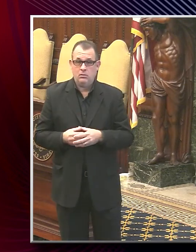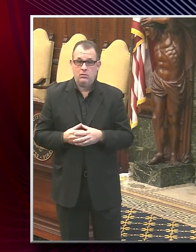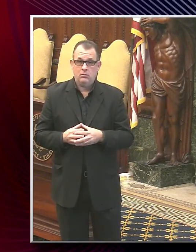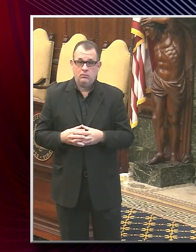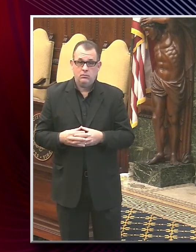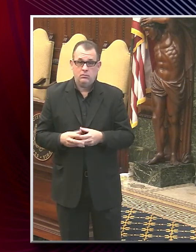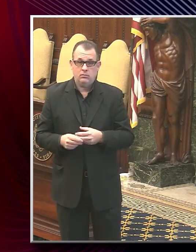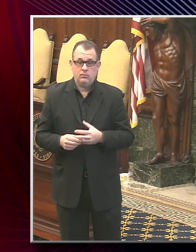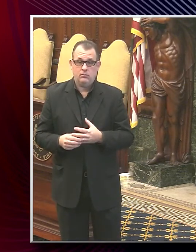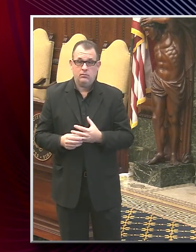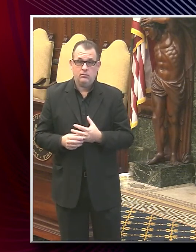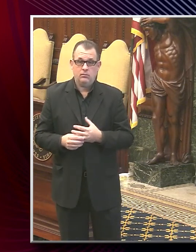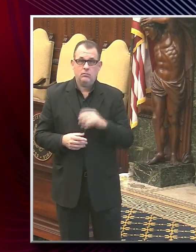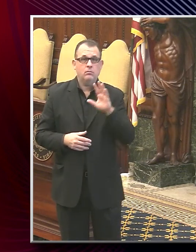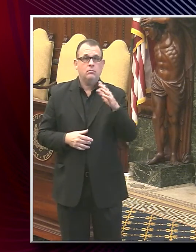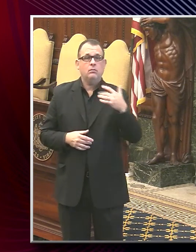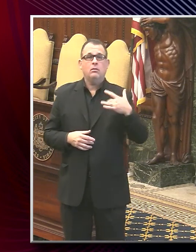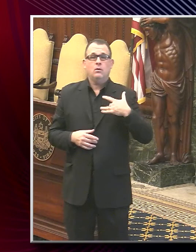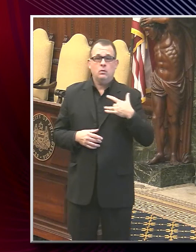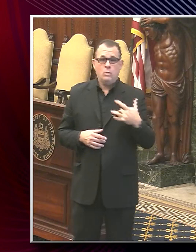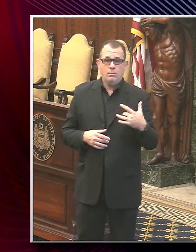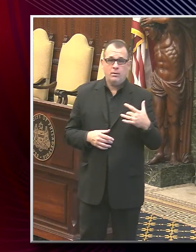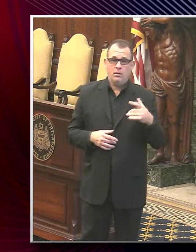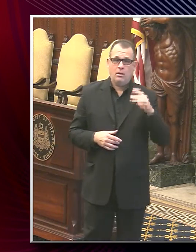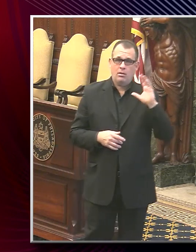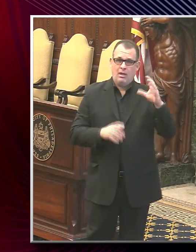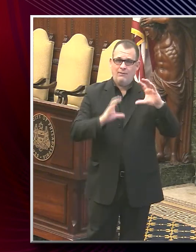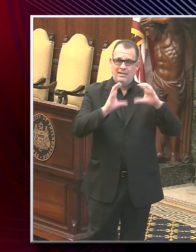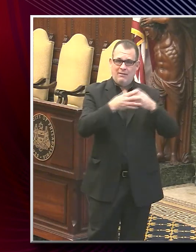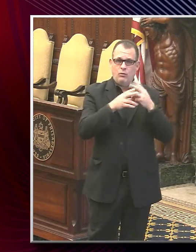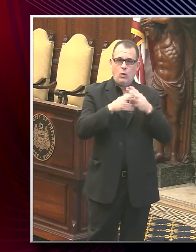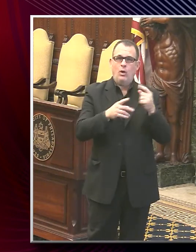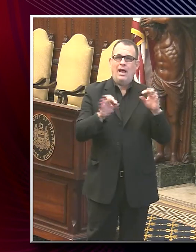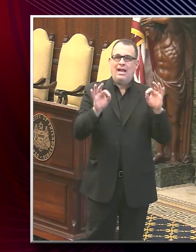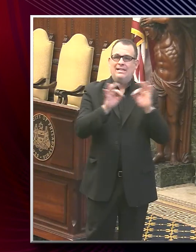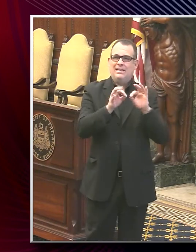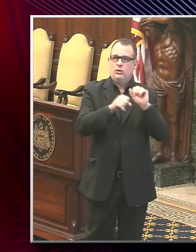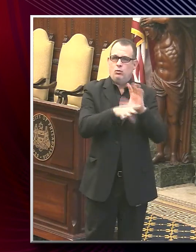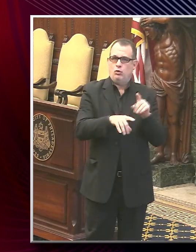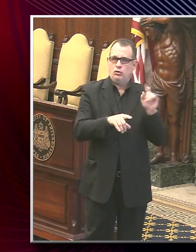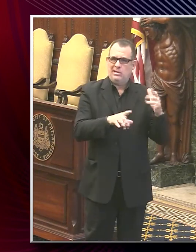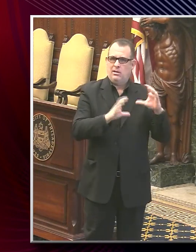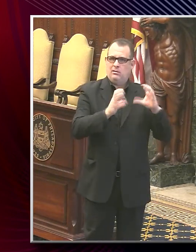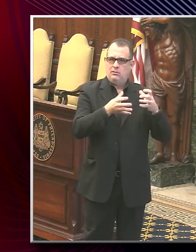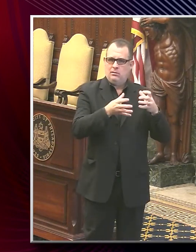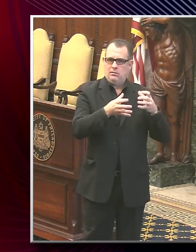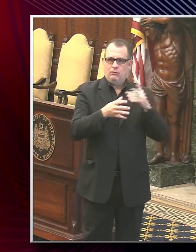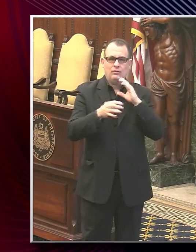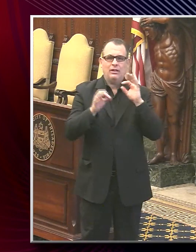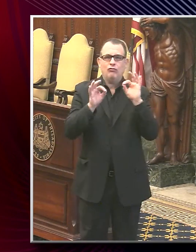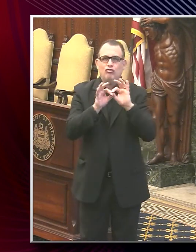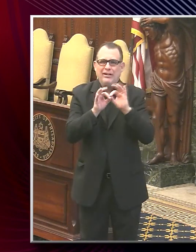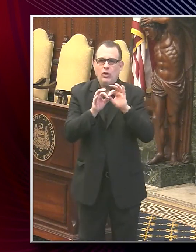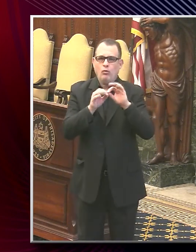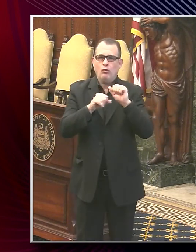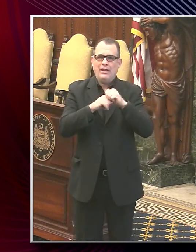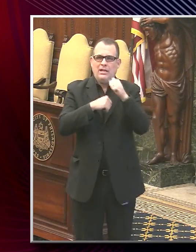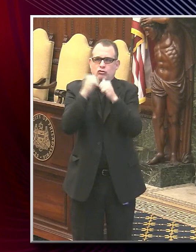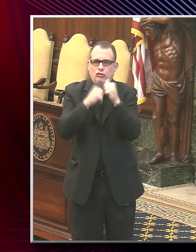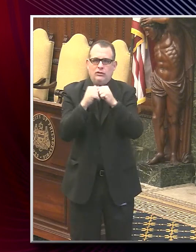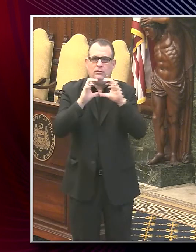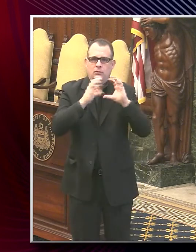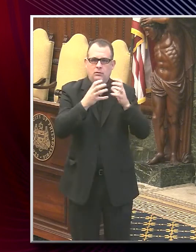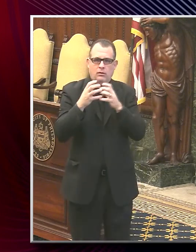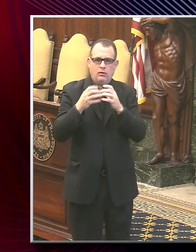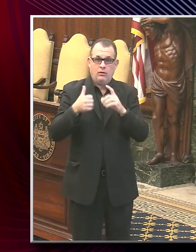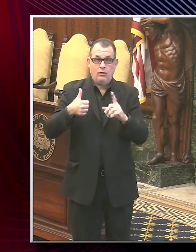They would generally fall in the category of essential workers, critical infrastructure workers. And so that's not in the very first group,